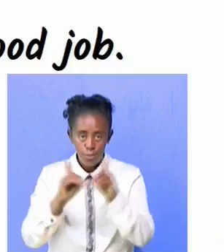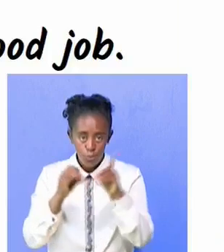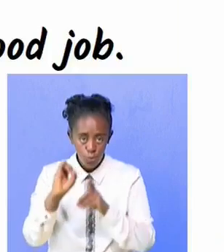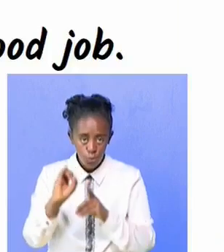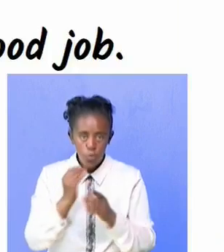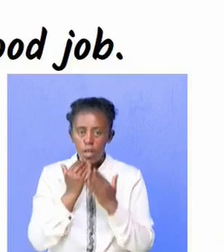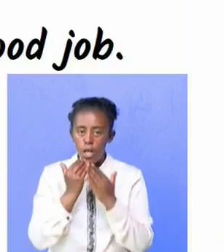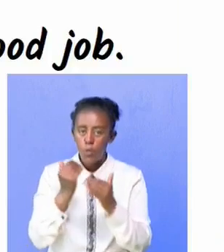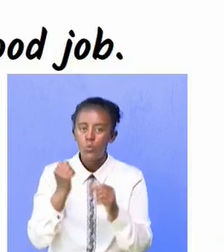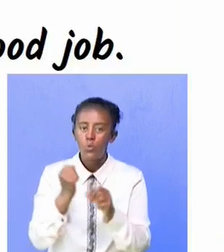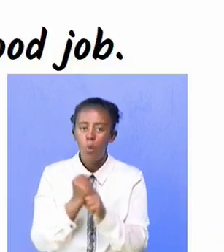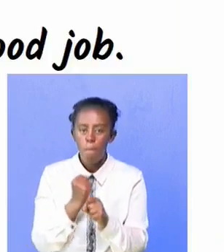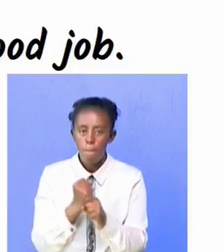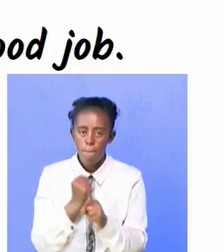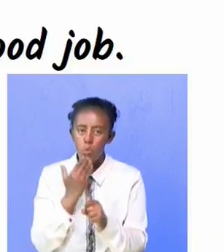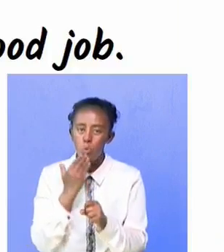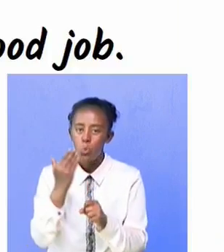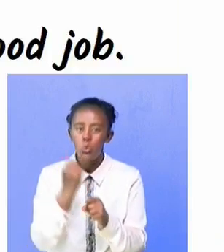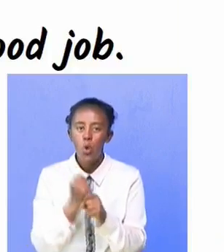a good job.